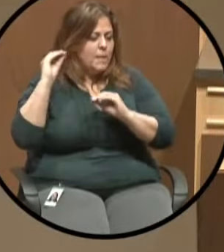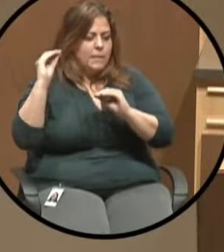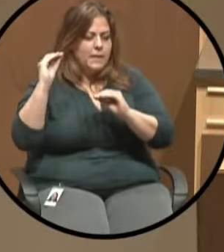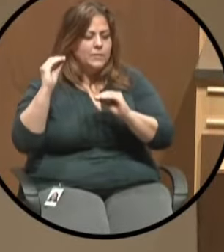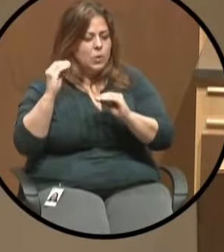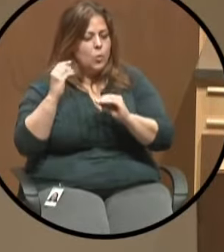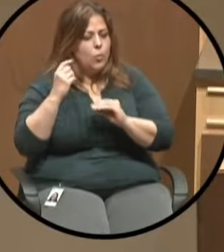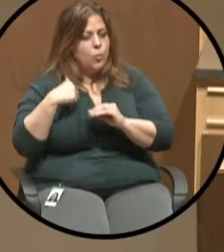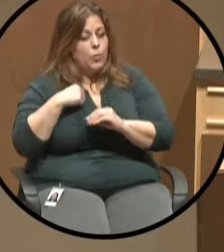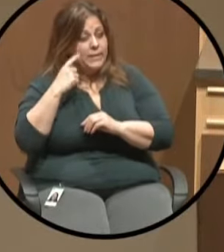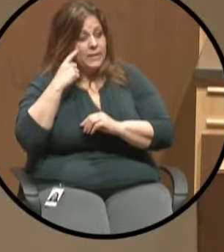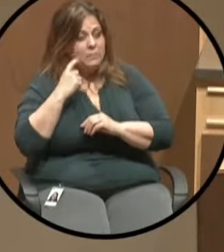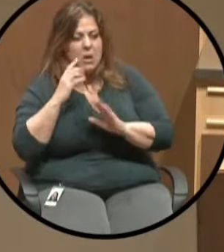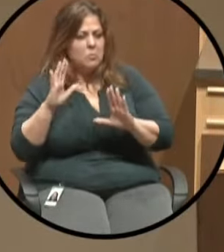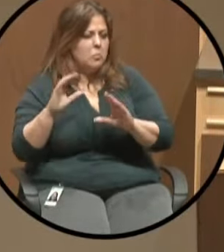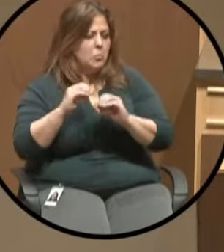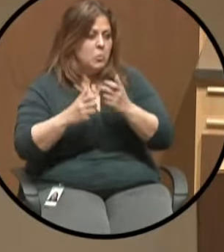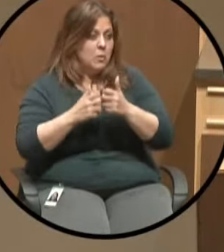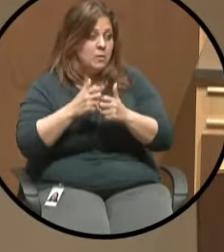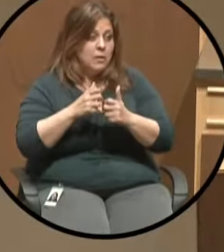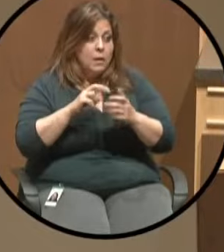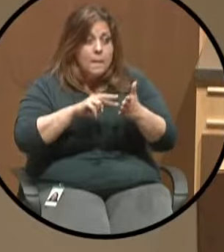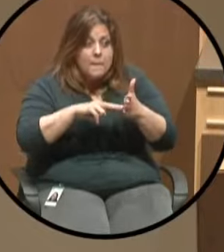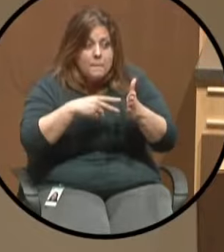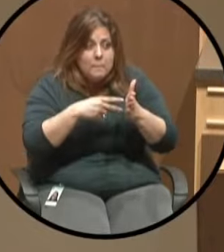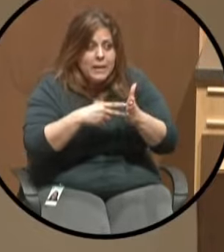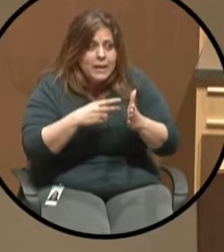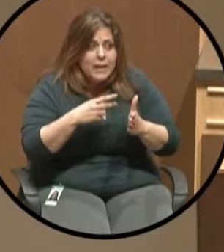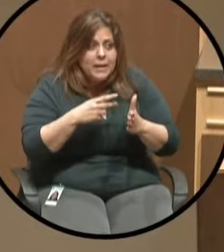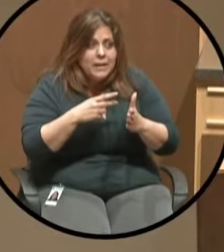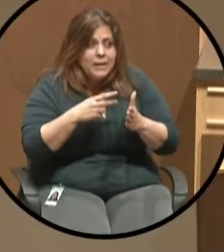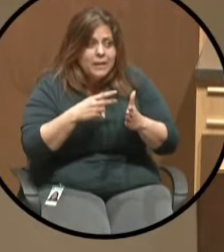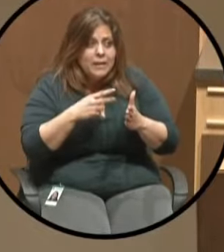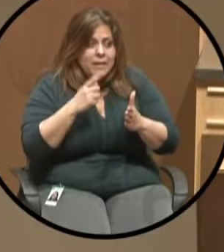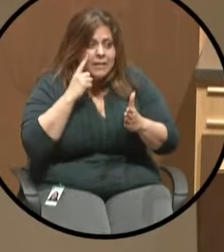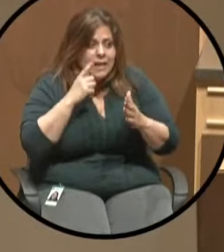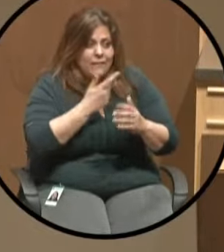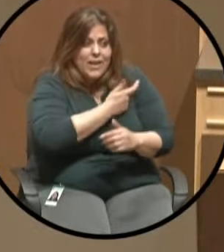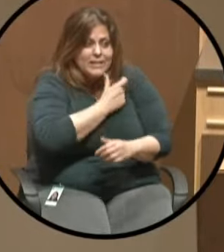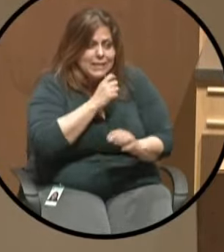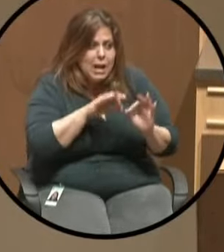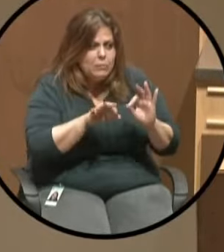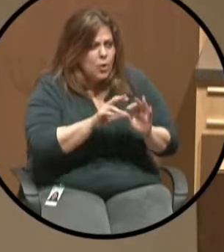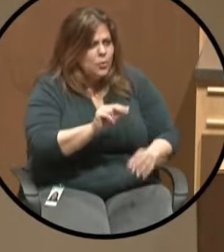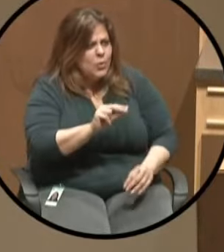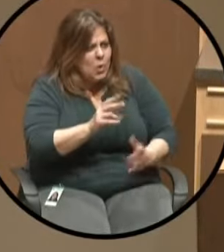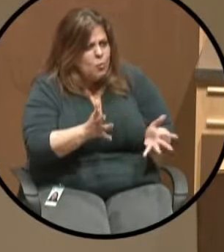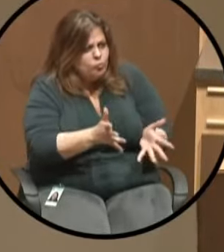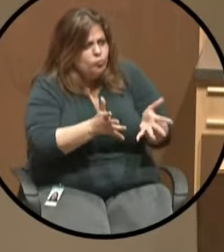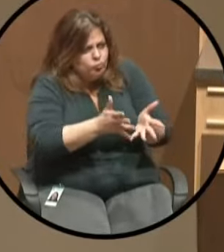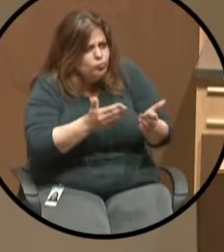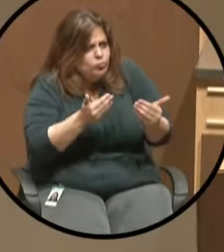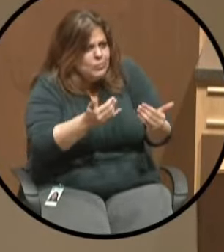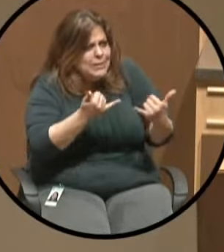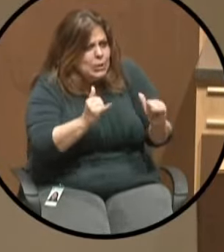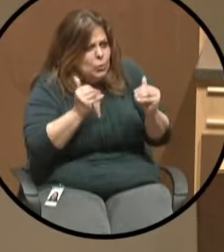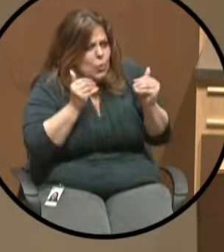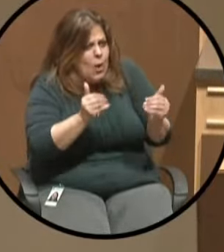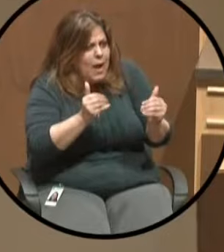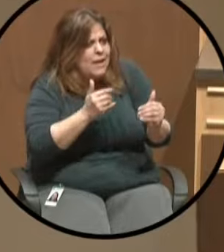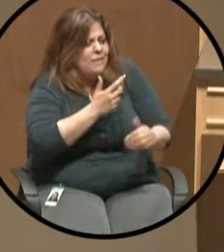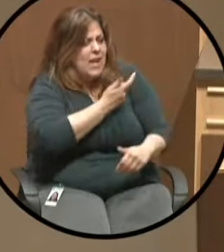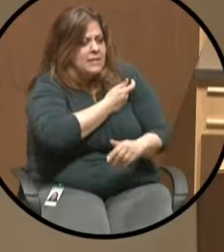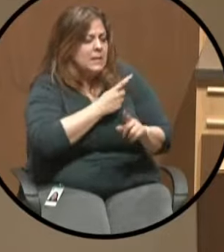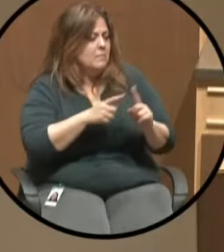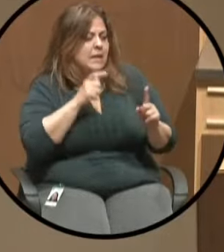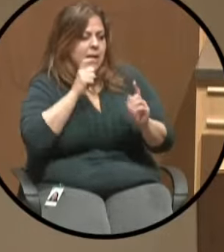of issue. That does not mean that we don't encourage parents to please consider taking the vaccine. Next question I'm